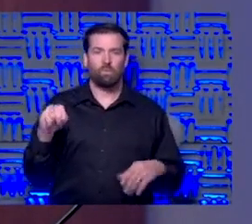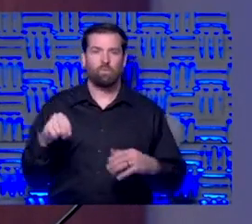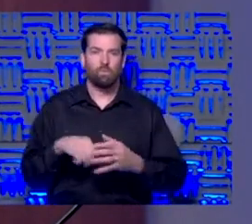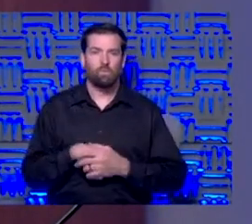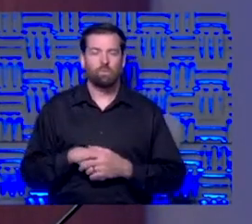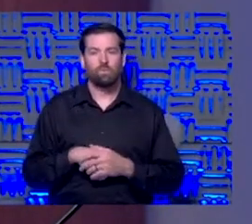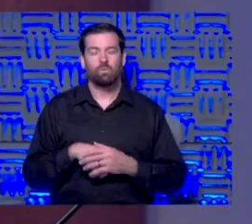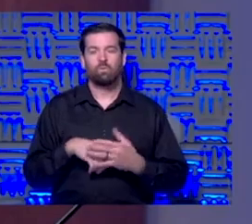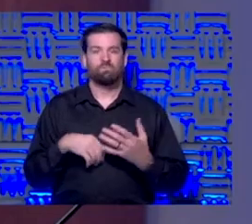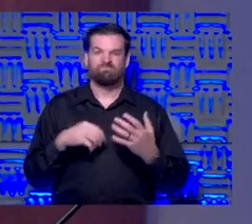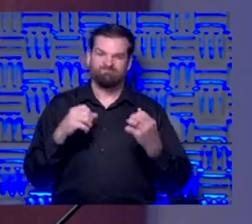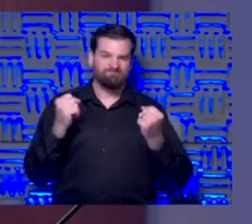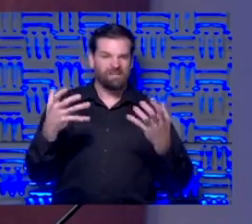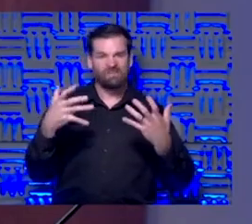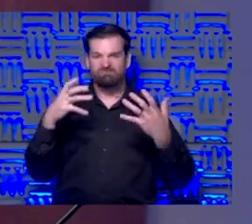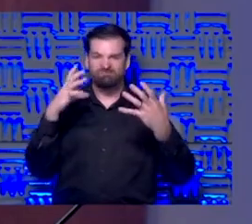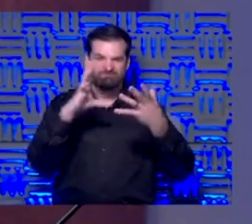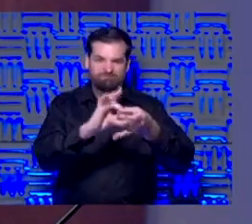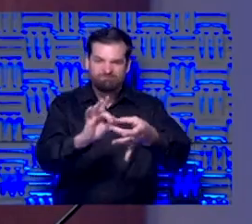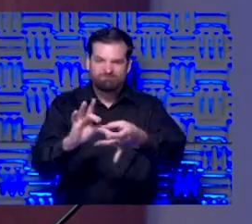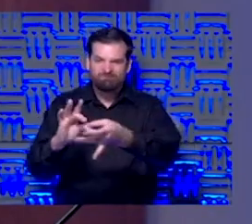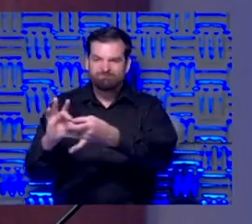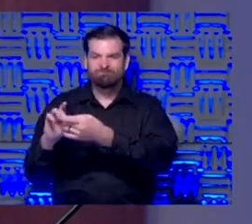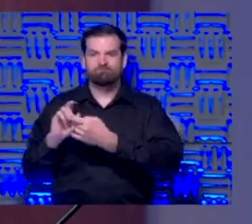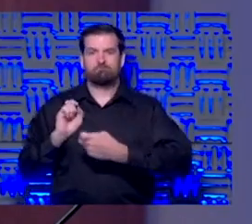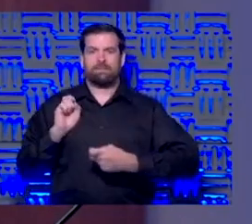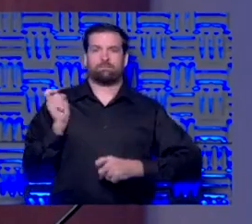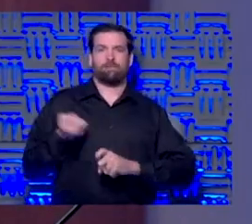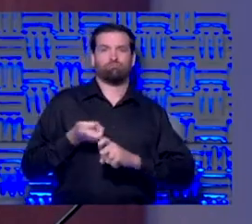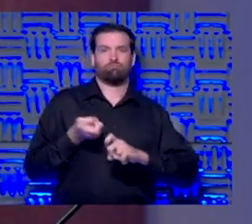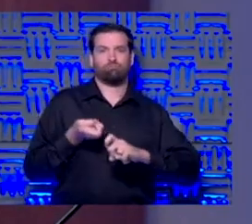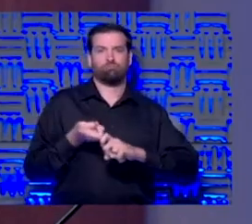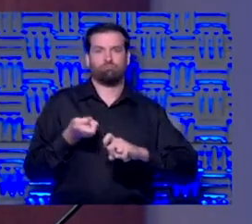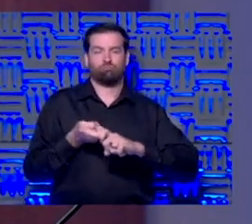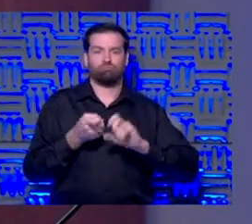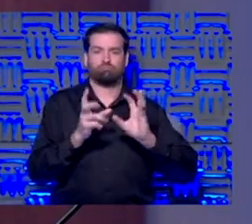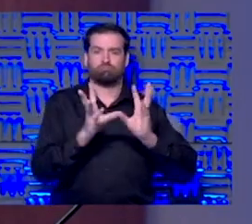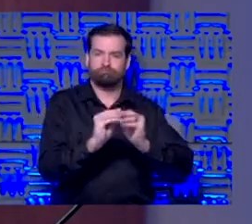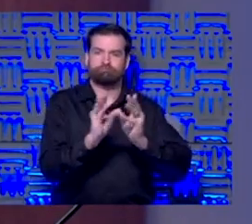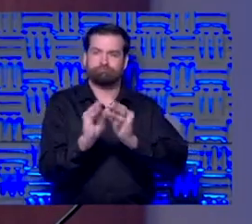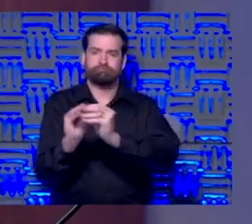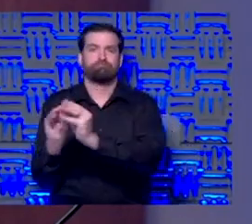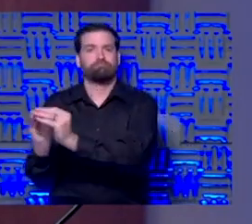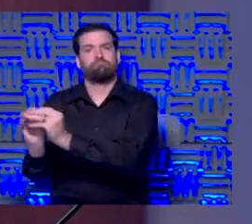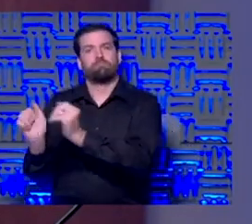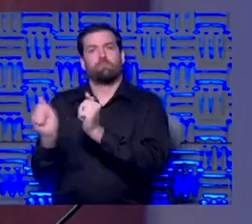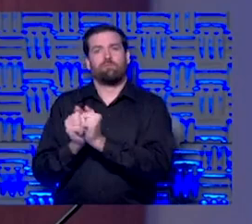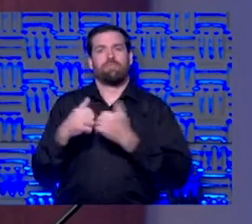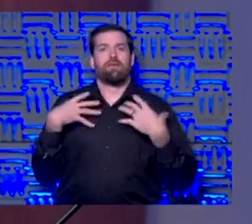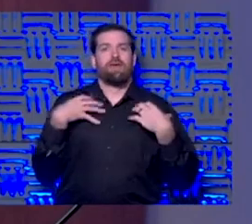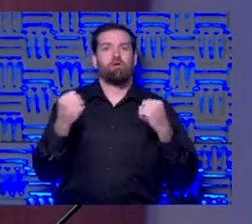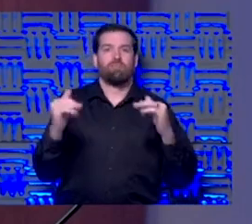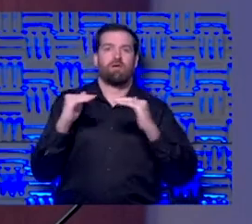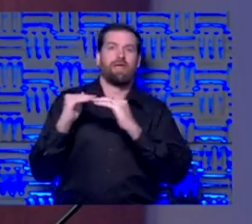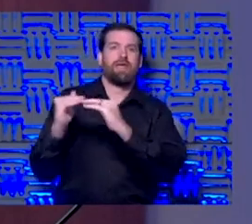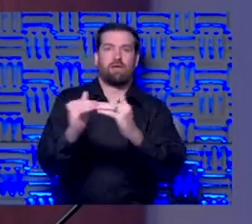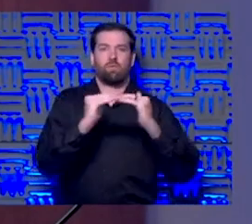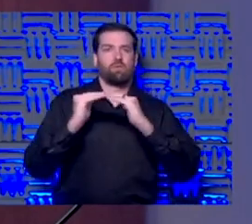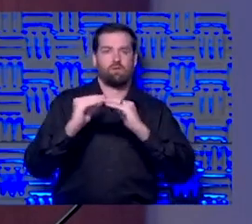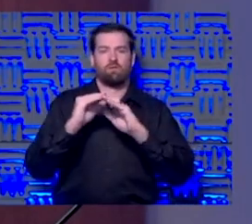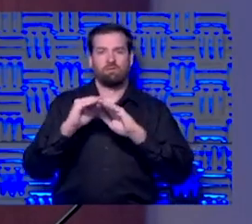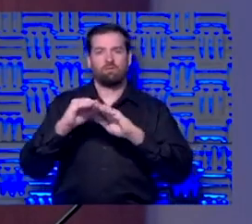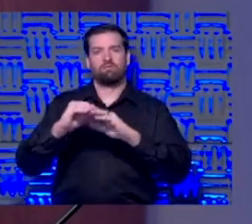we're doing a lot of messaging in Spanish and having meetings with our health equity task force specifically around